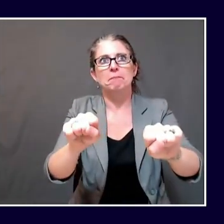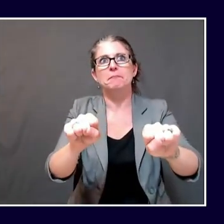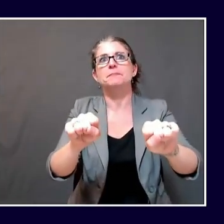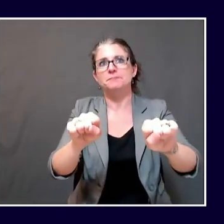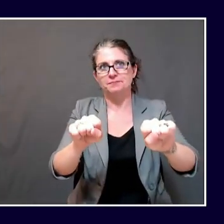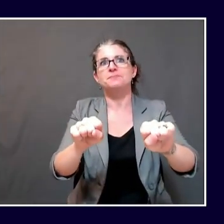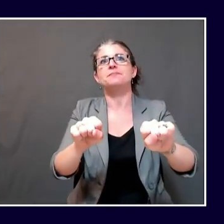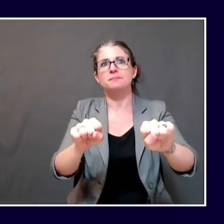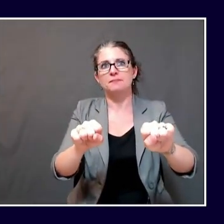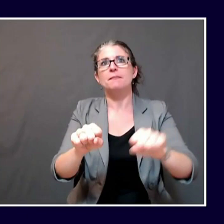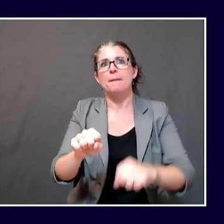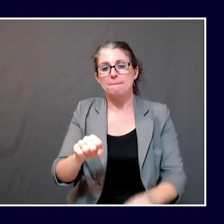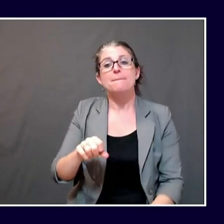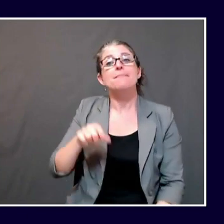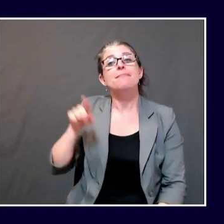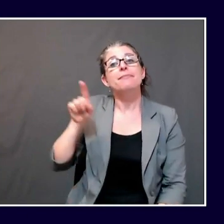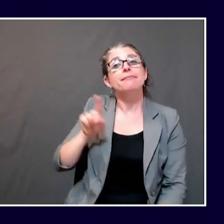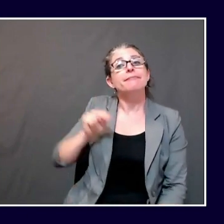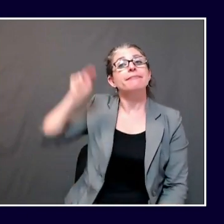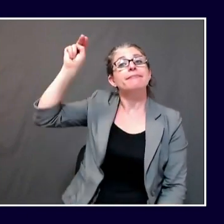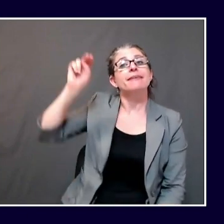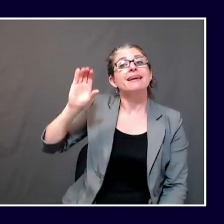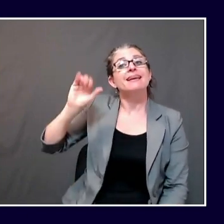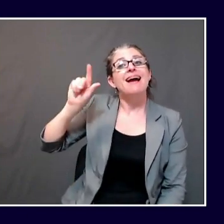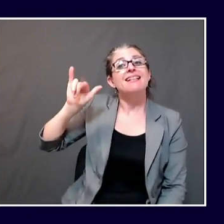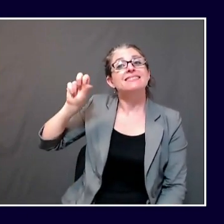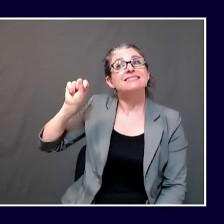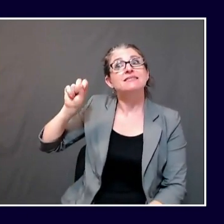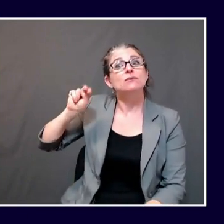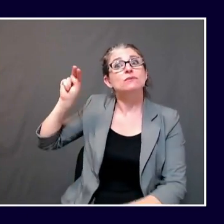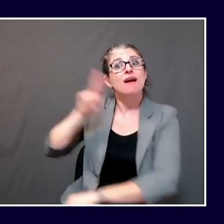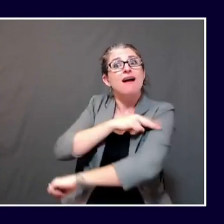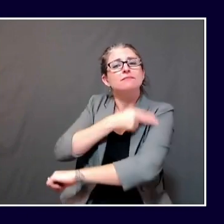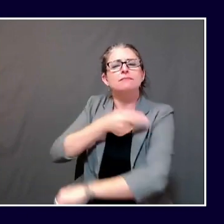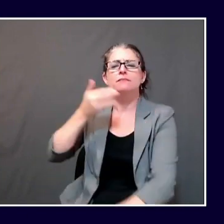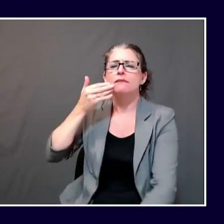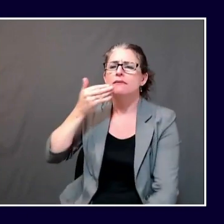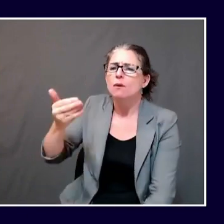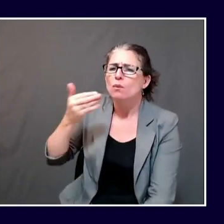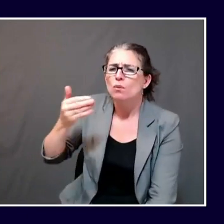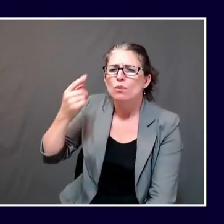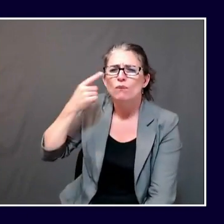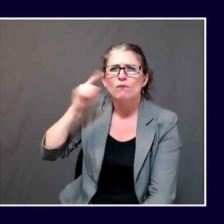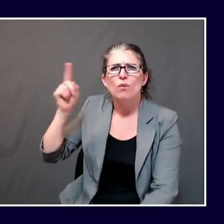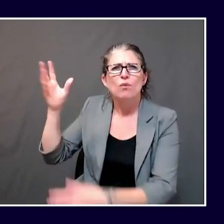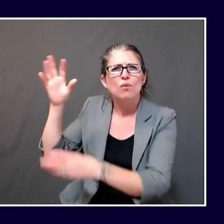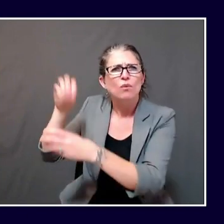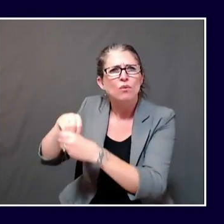to provide testing for everyone at the Woodland Pulp Center. Indeed, the Calais Regional